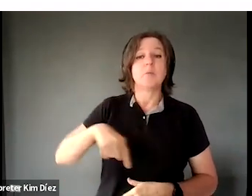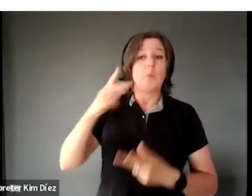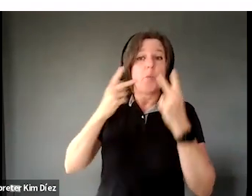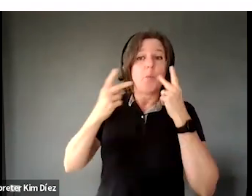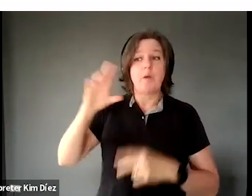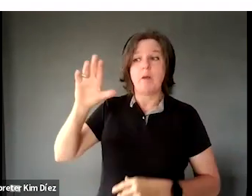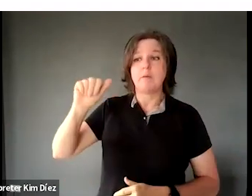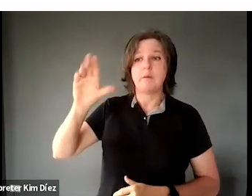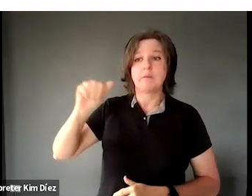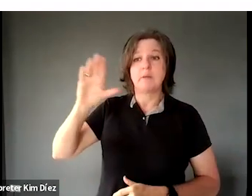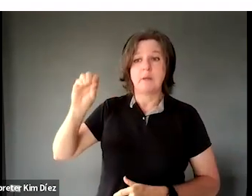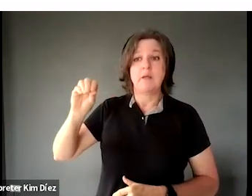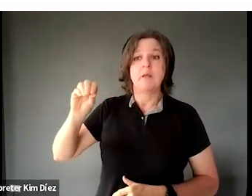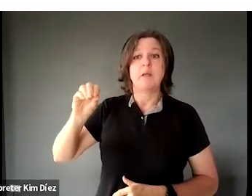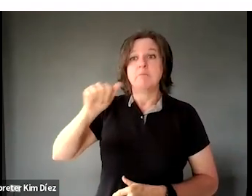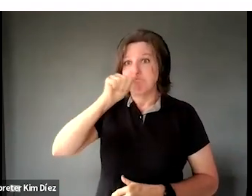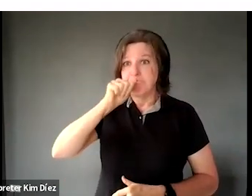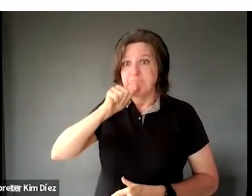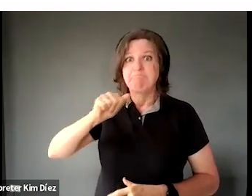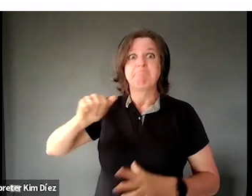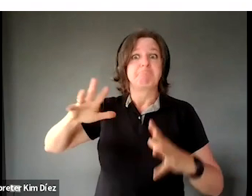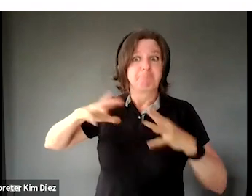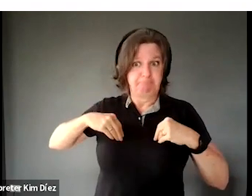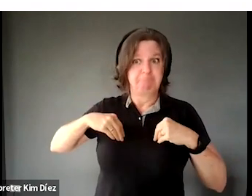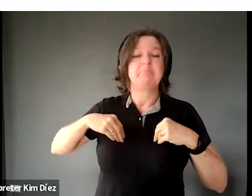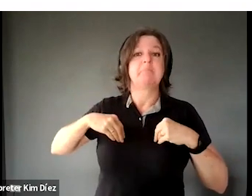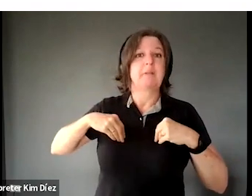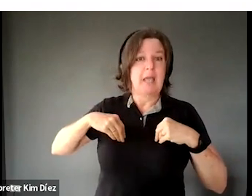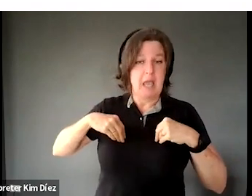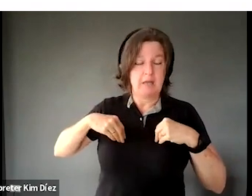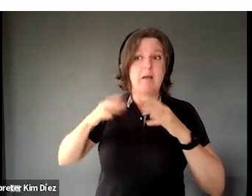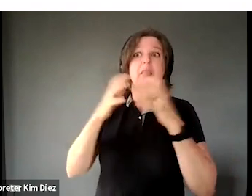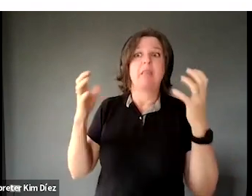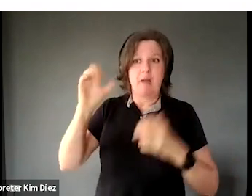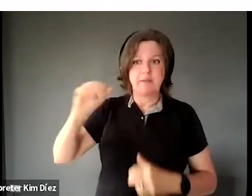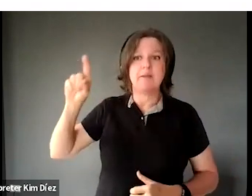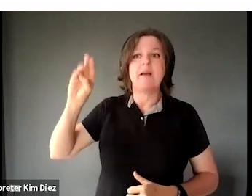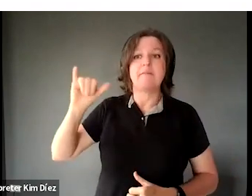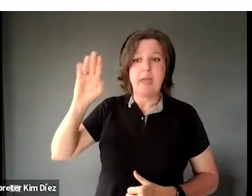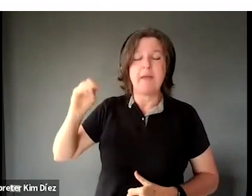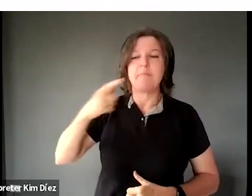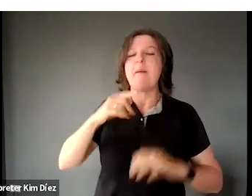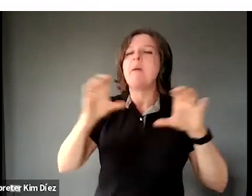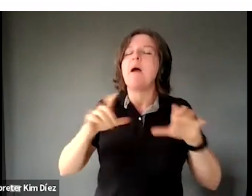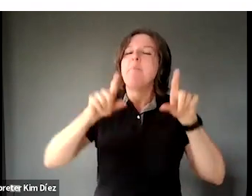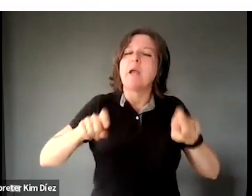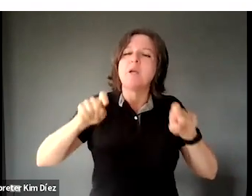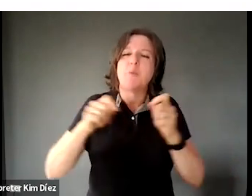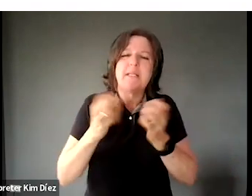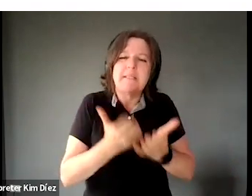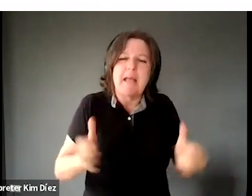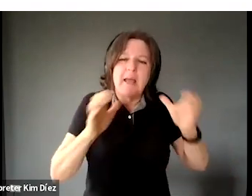of effects in the plant, we have seen that cacao can withstand quite a bit of cadmium